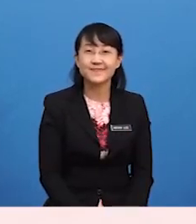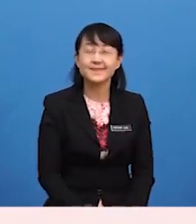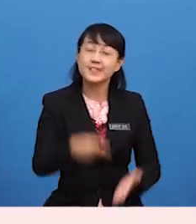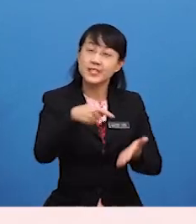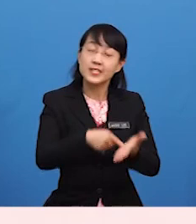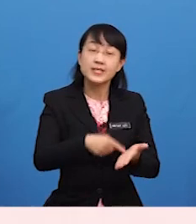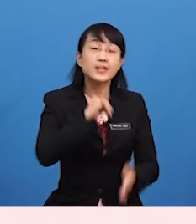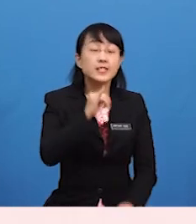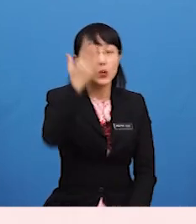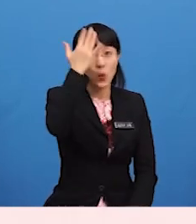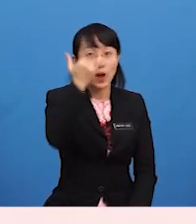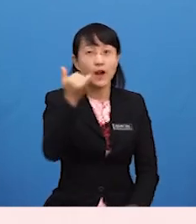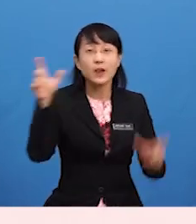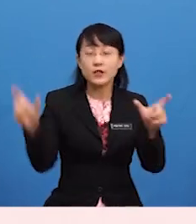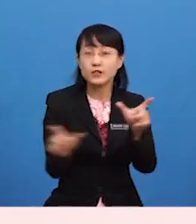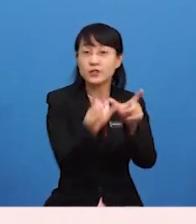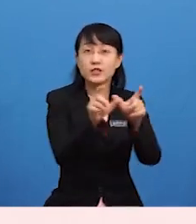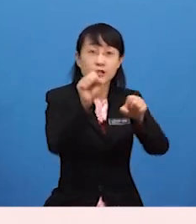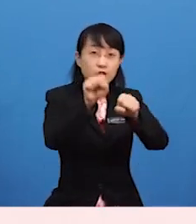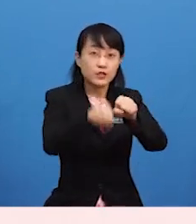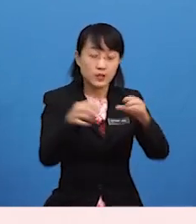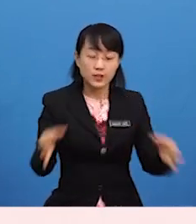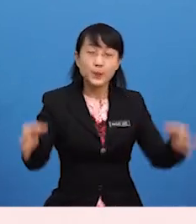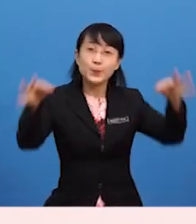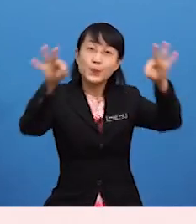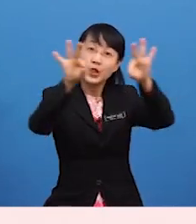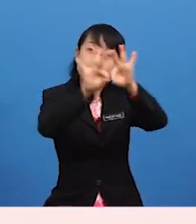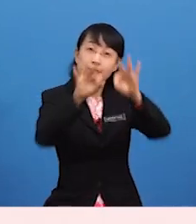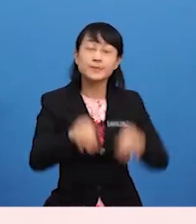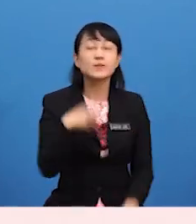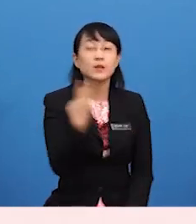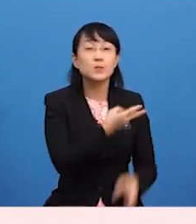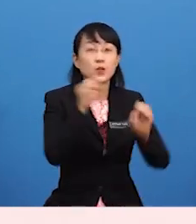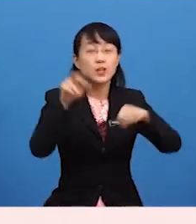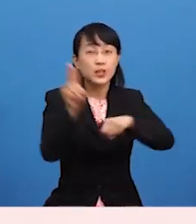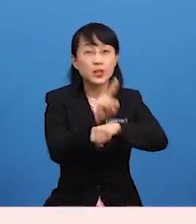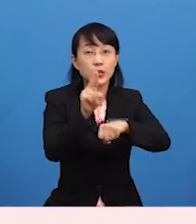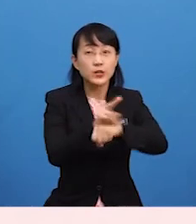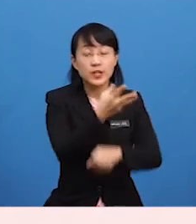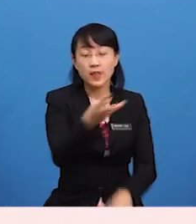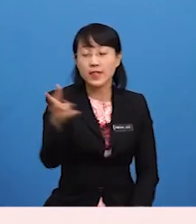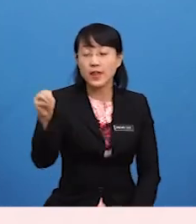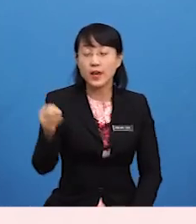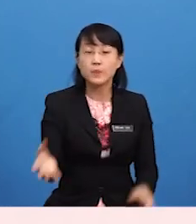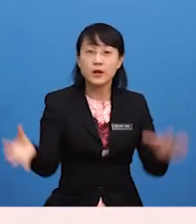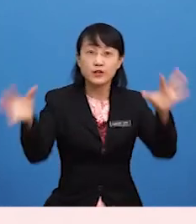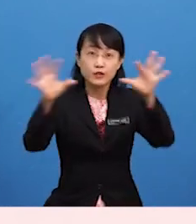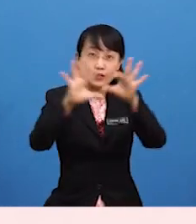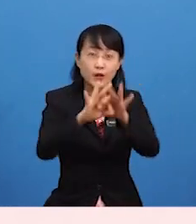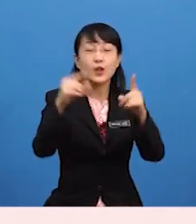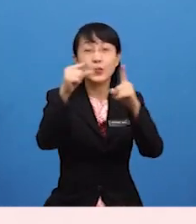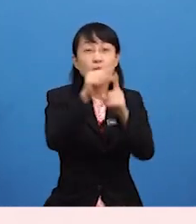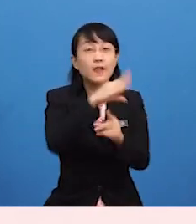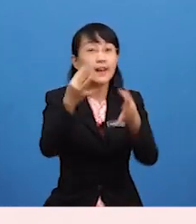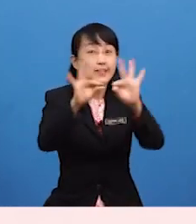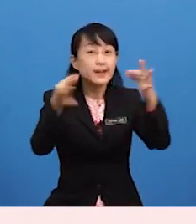is why conjunctions are so important. We can use them to join words and sentences